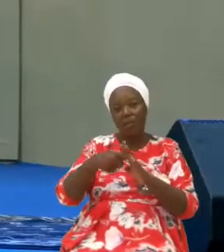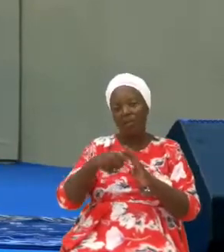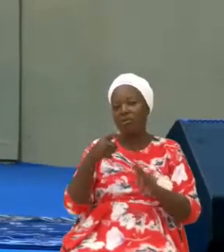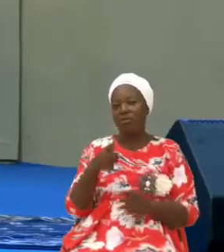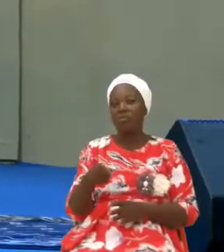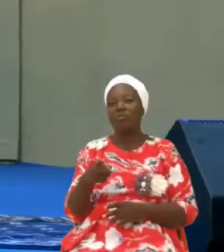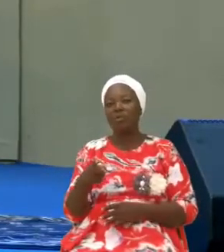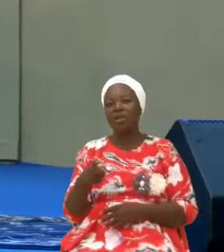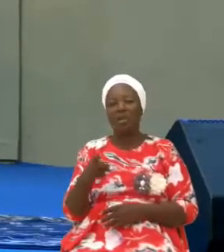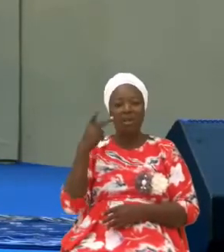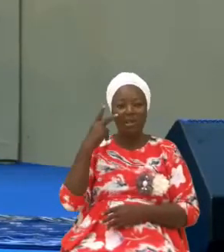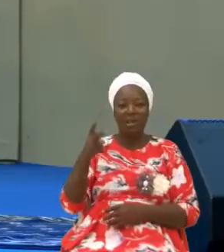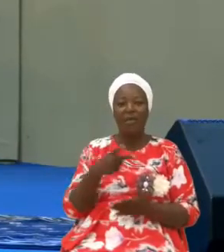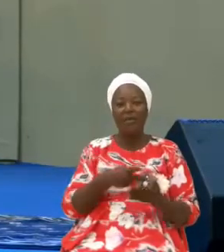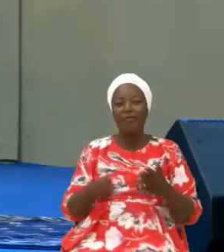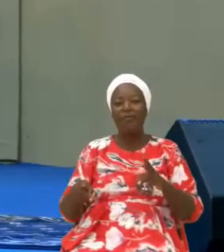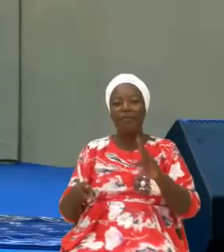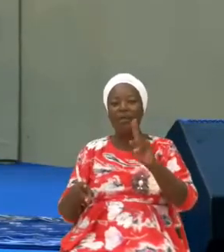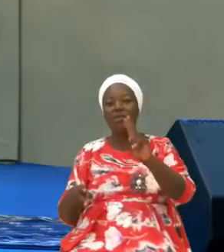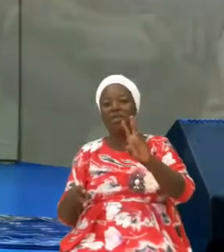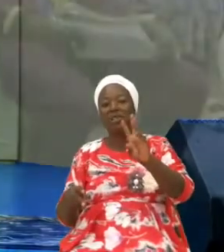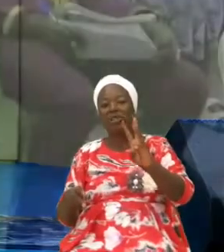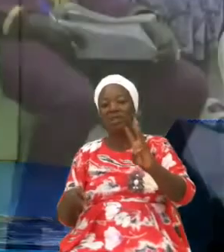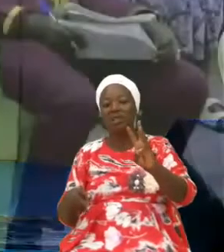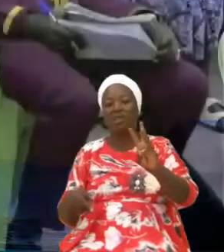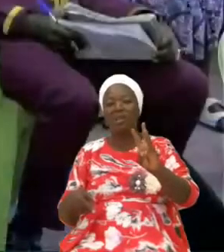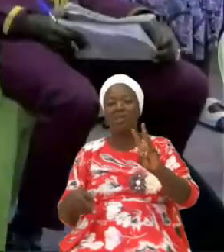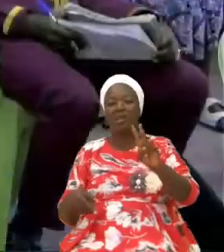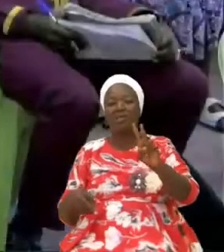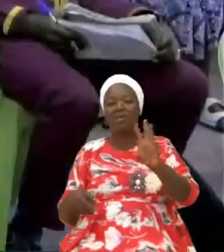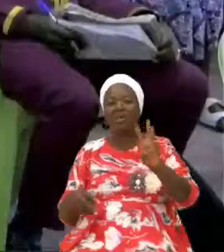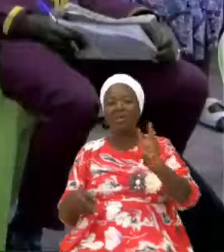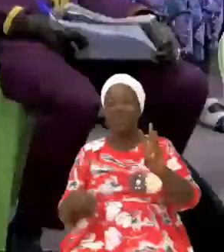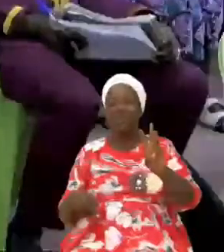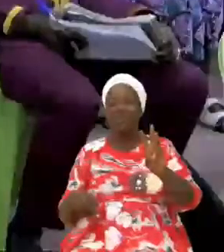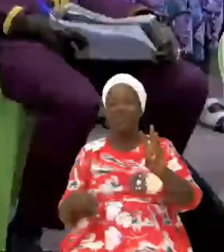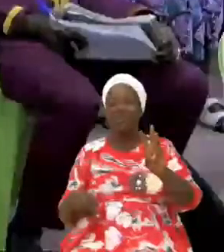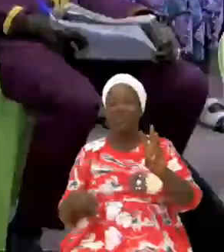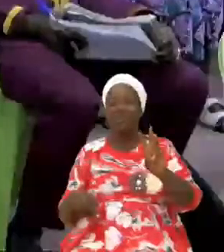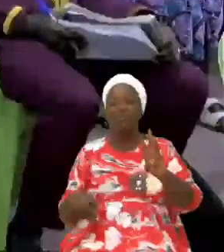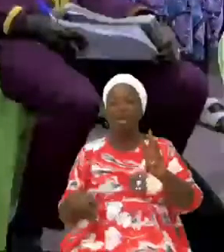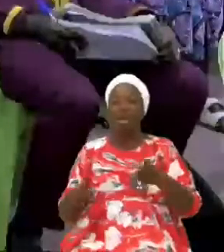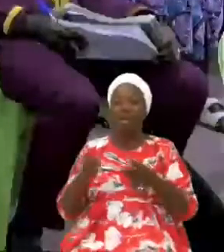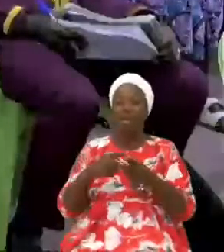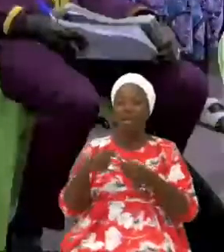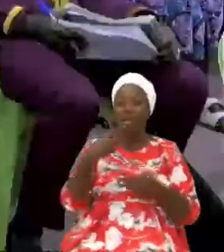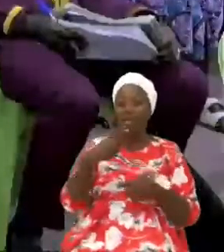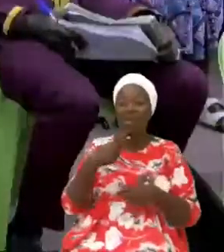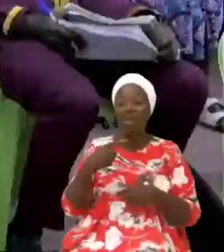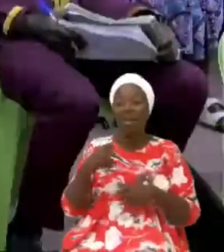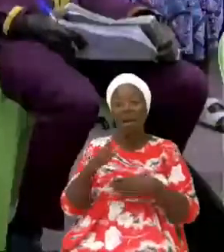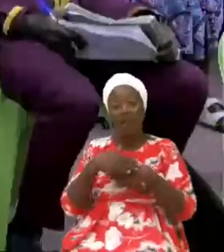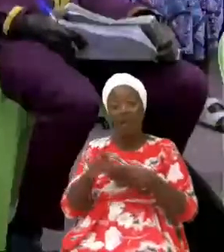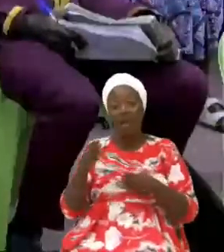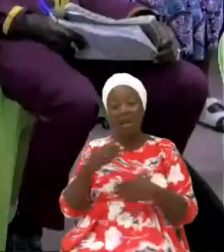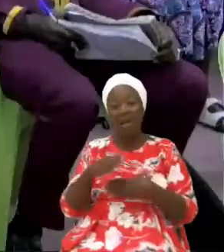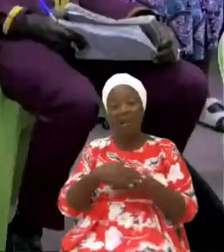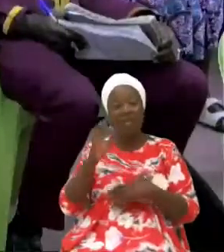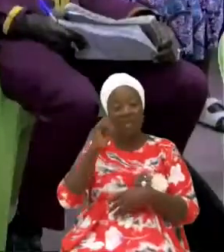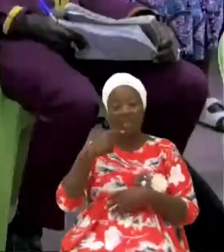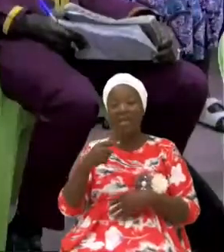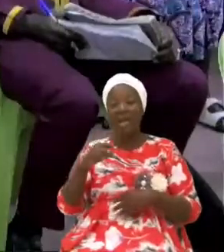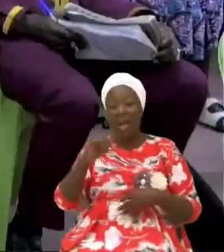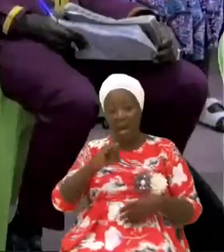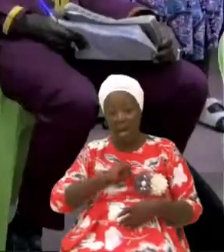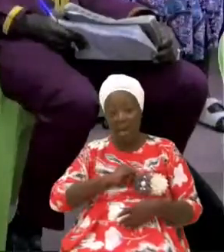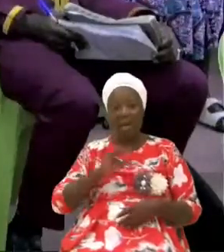I sent among you. Look at verse 26. It says in verse 26, after he